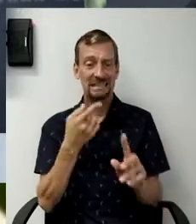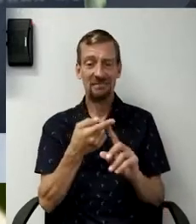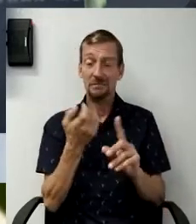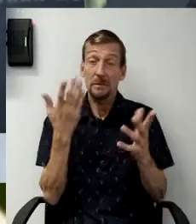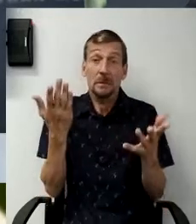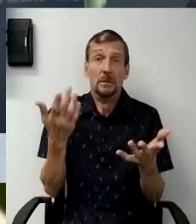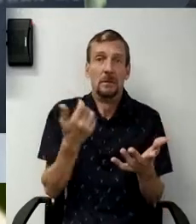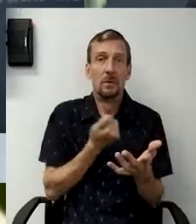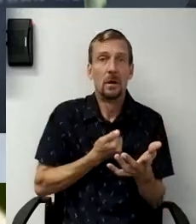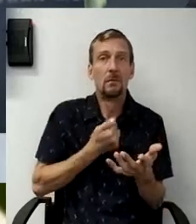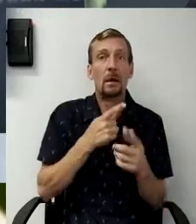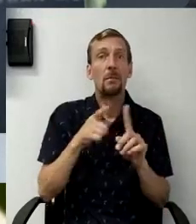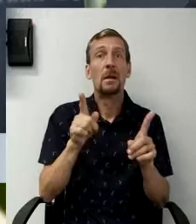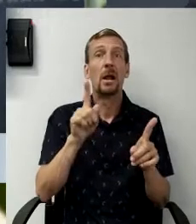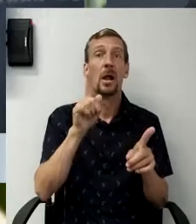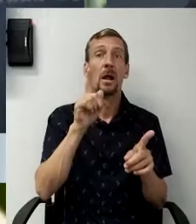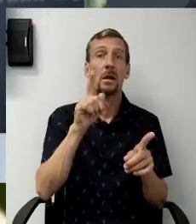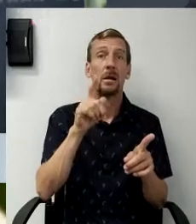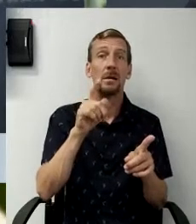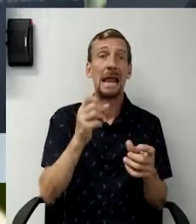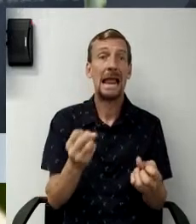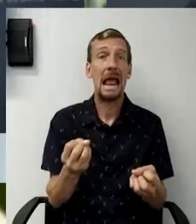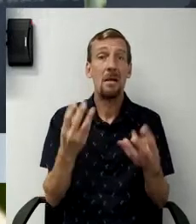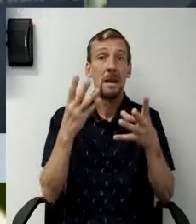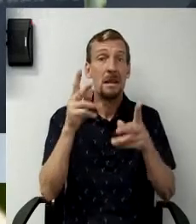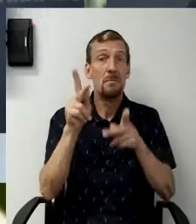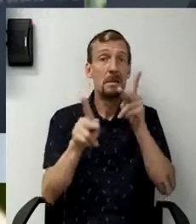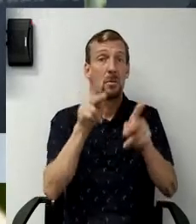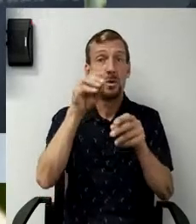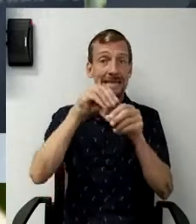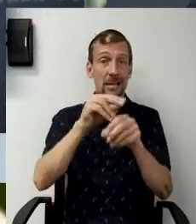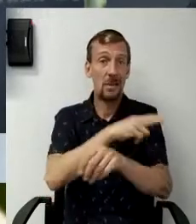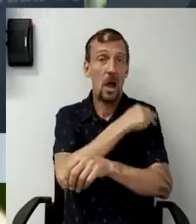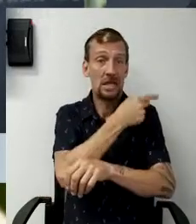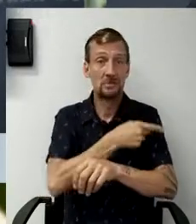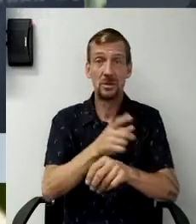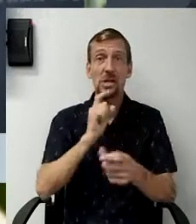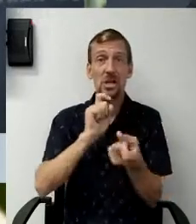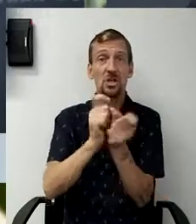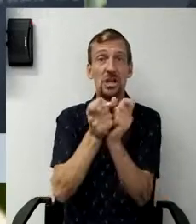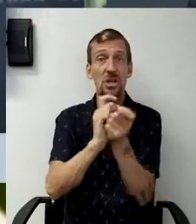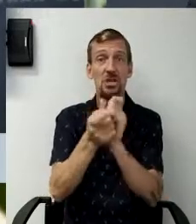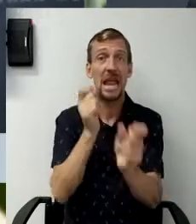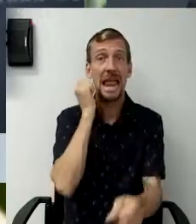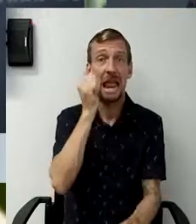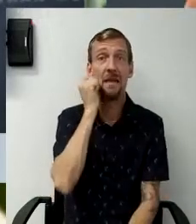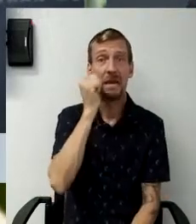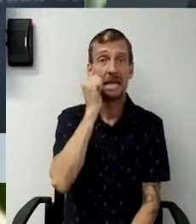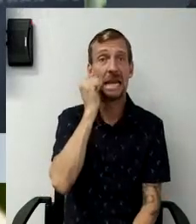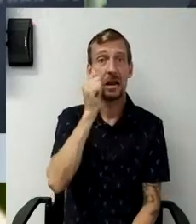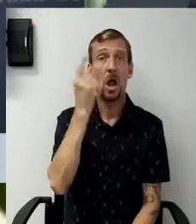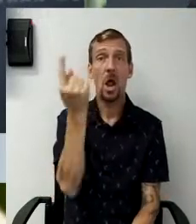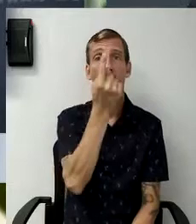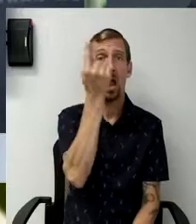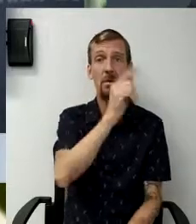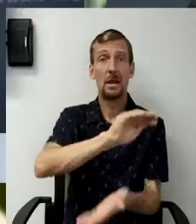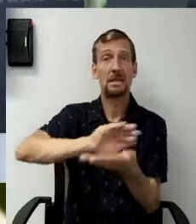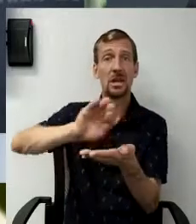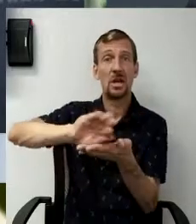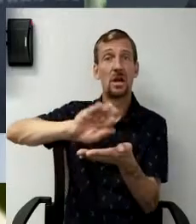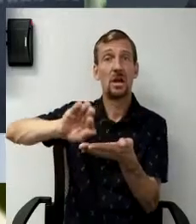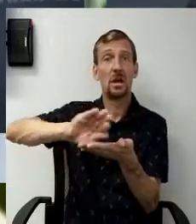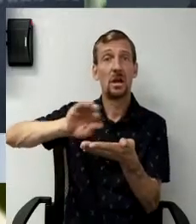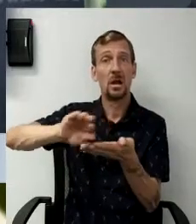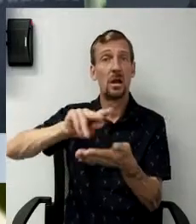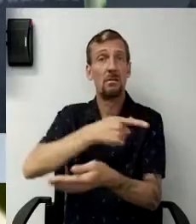from. Occupancy definitely changes every single day. We are constantly discharging patients.